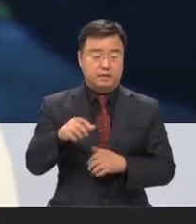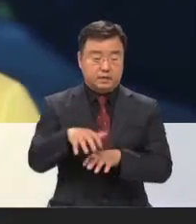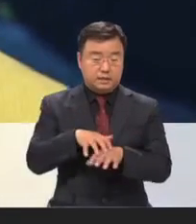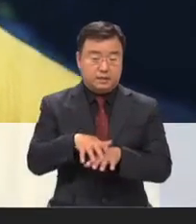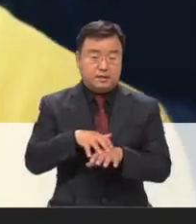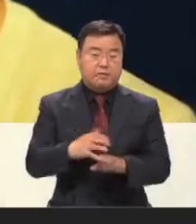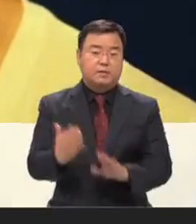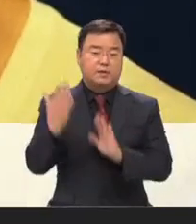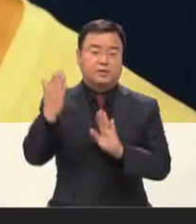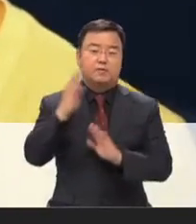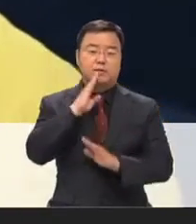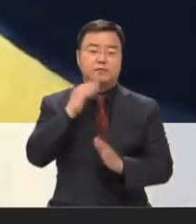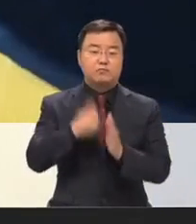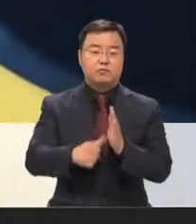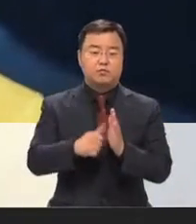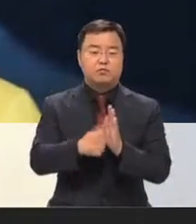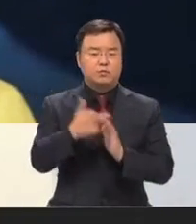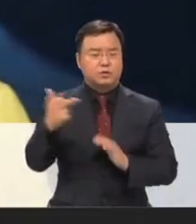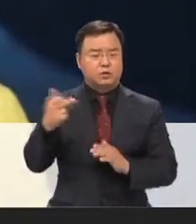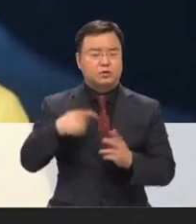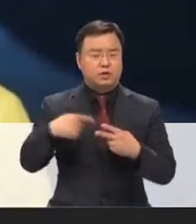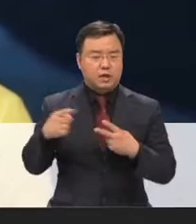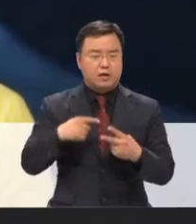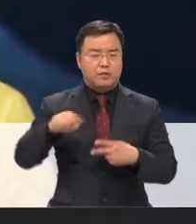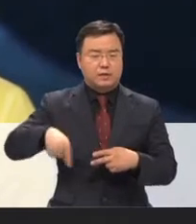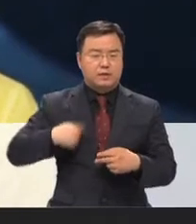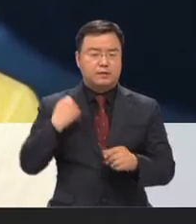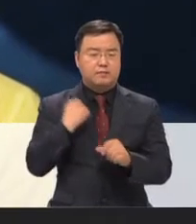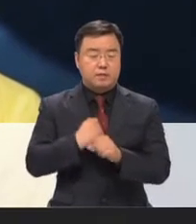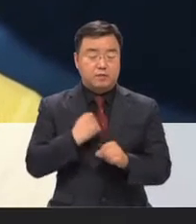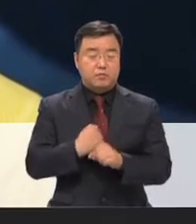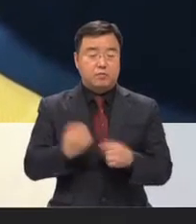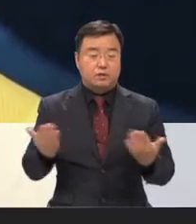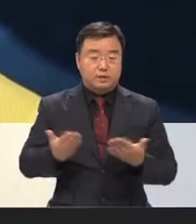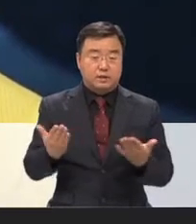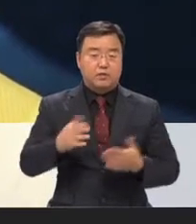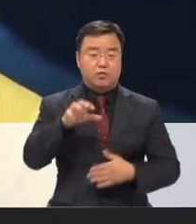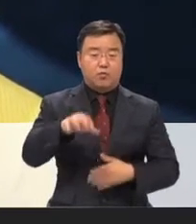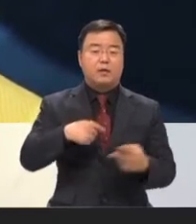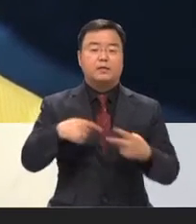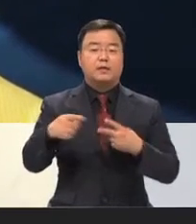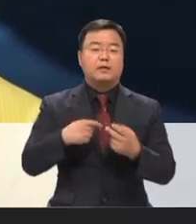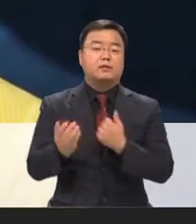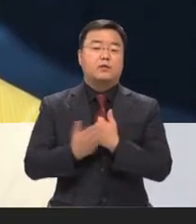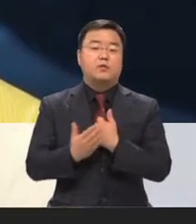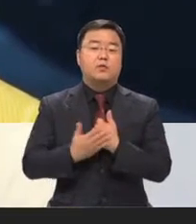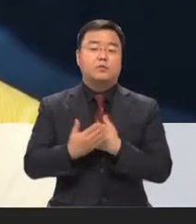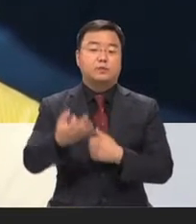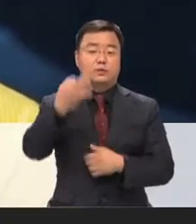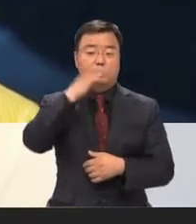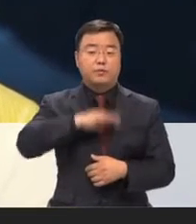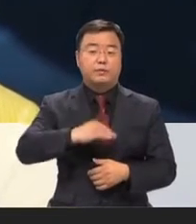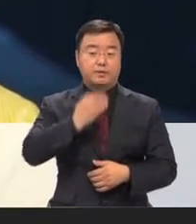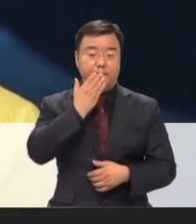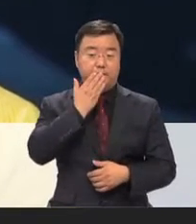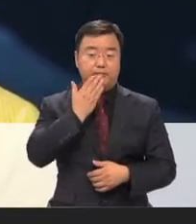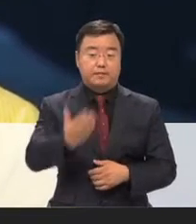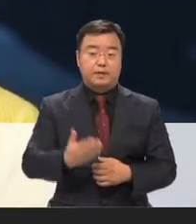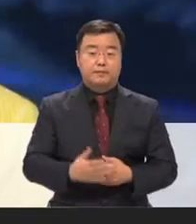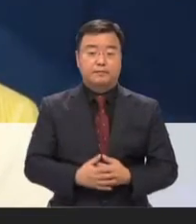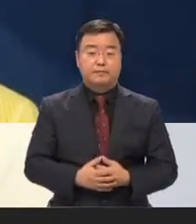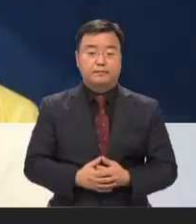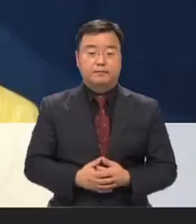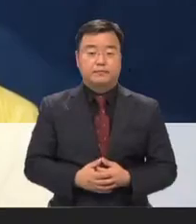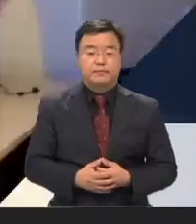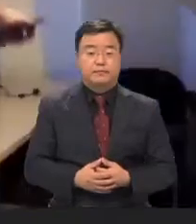understand the object in a real life size and to understand the space you work